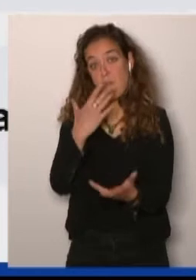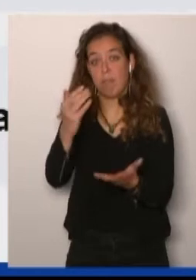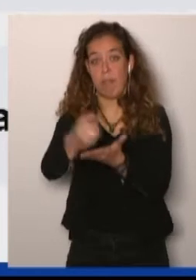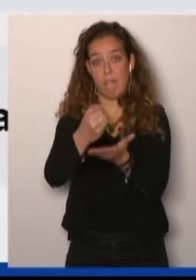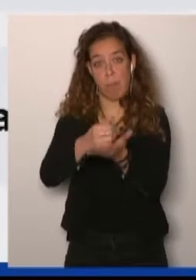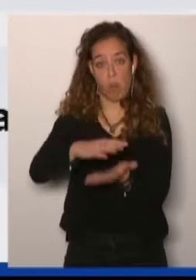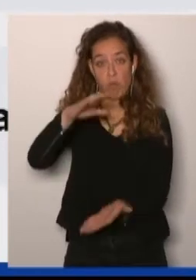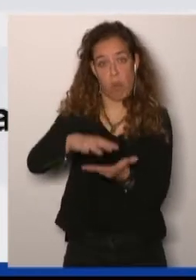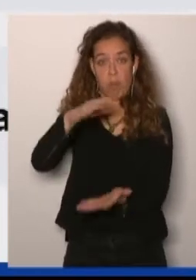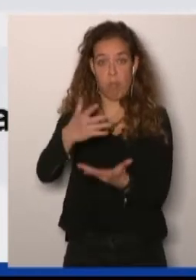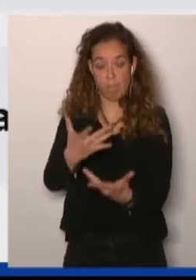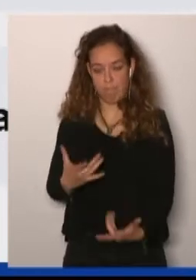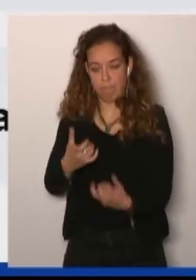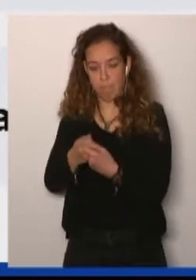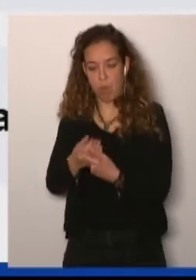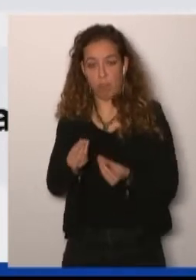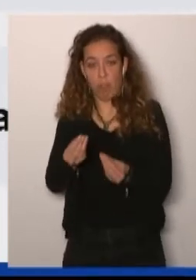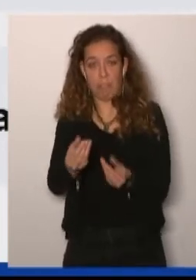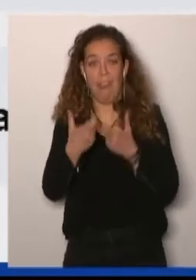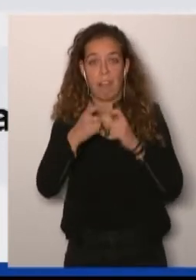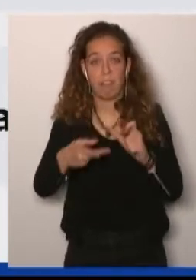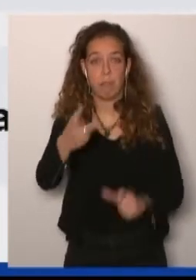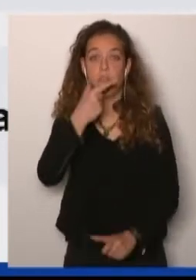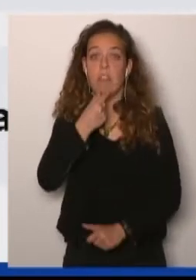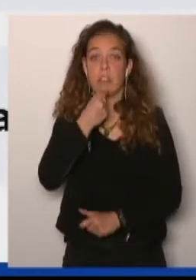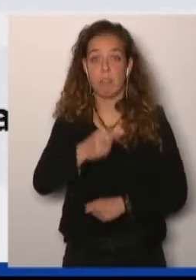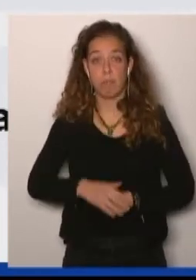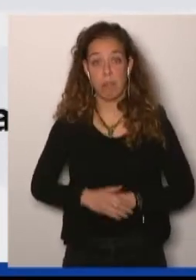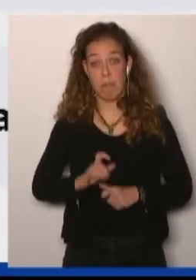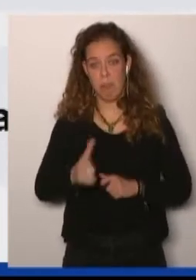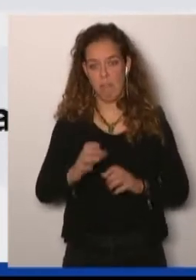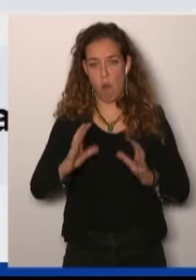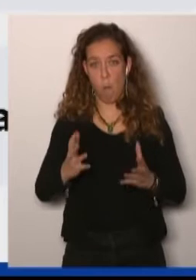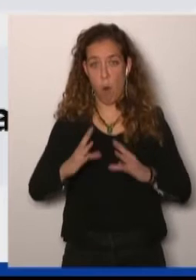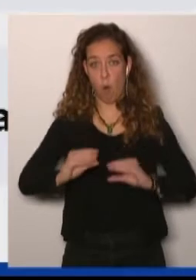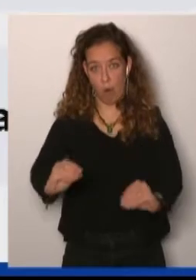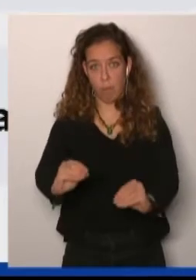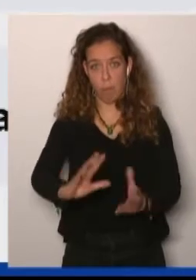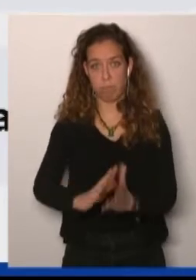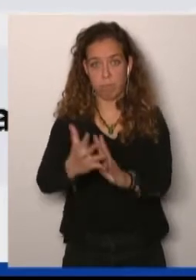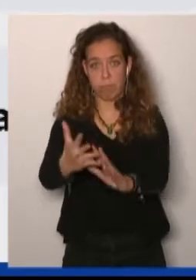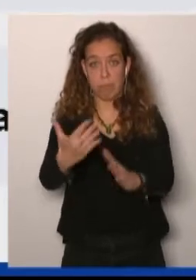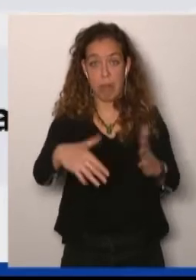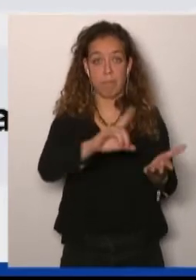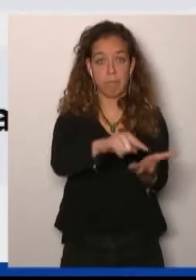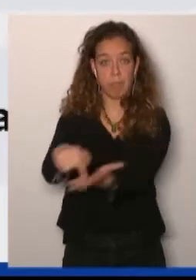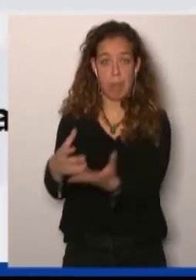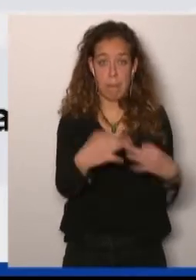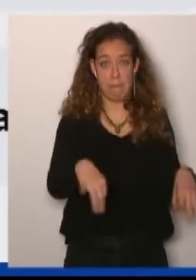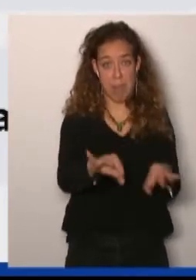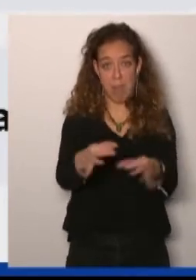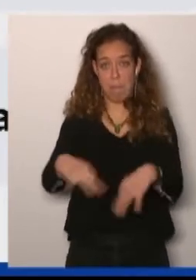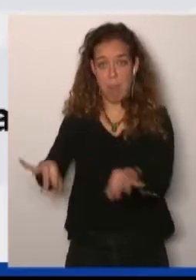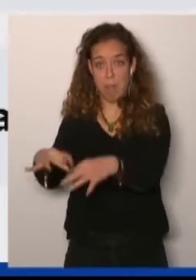we operationalize such development in as many countries as fast as possible, appreciating really all the